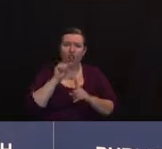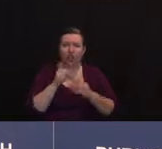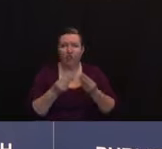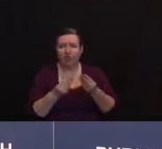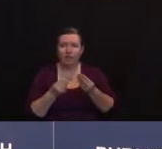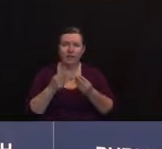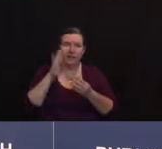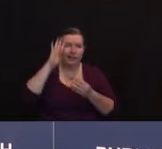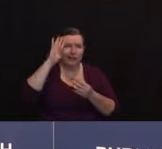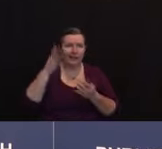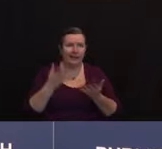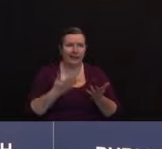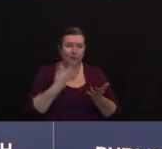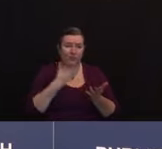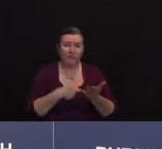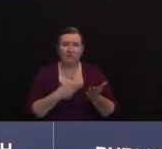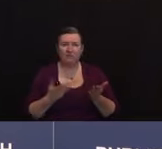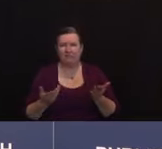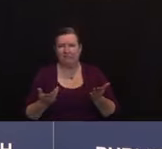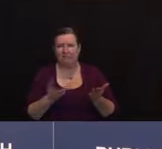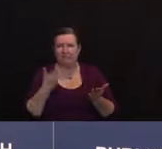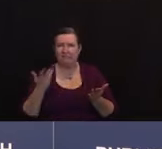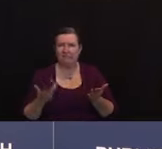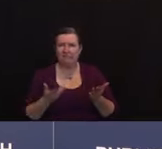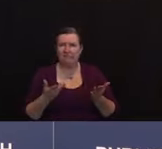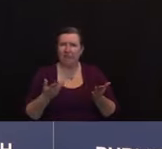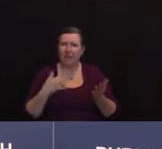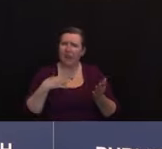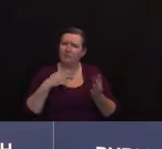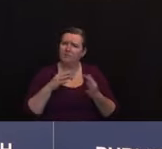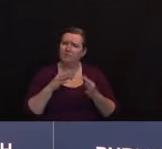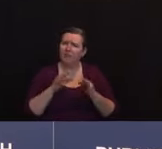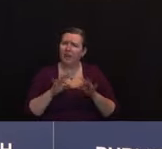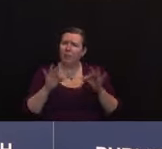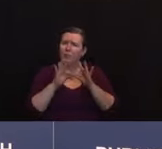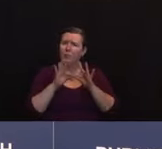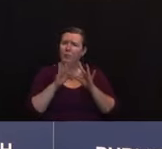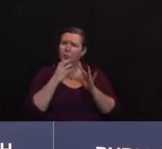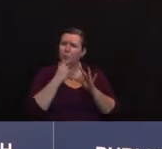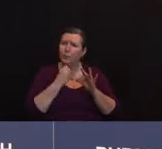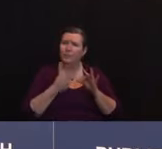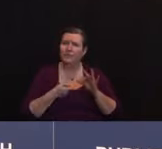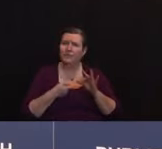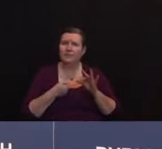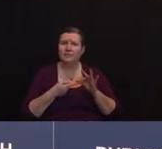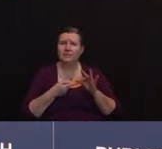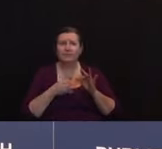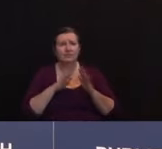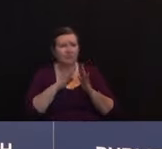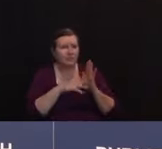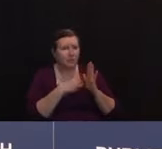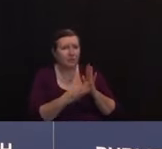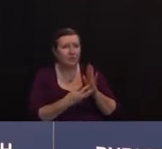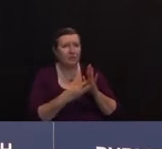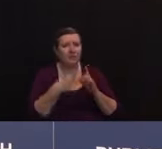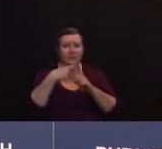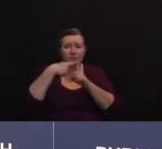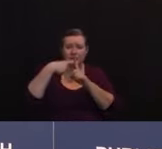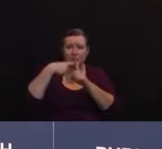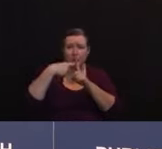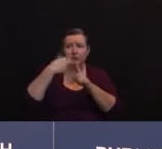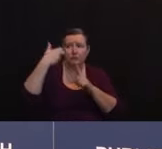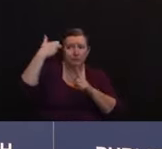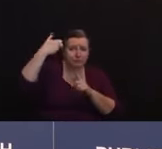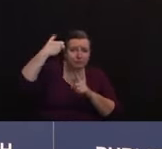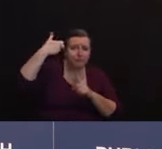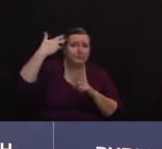value. It may have more value than other things we're doing to screen people. We take temperature measurements of people, and there's lots of